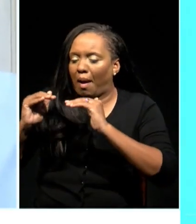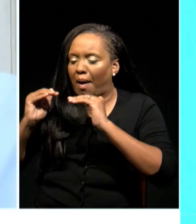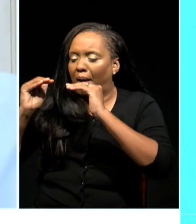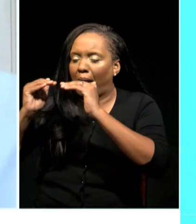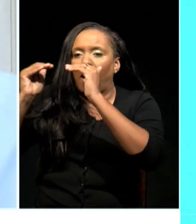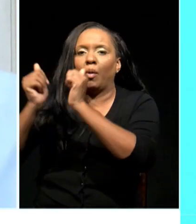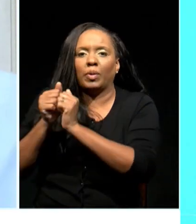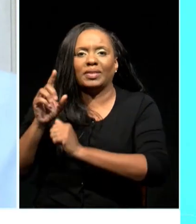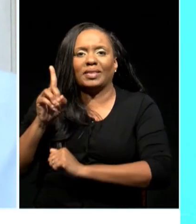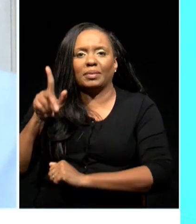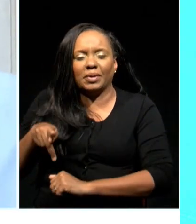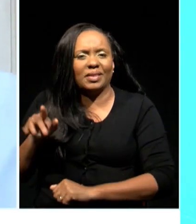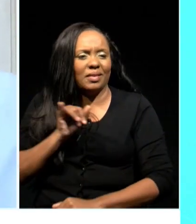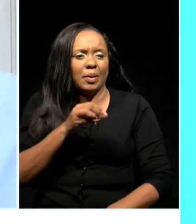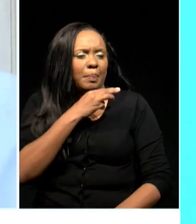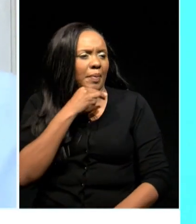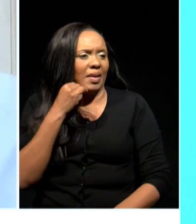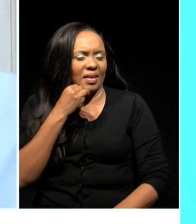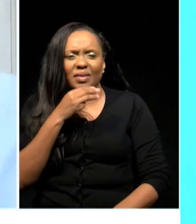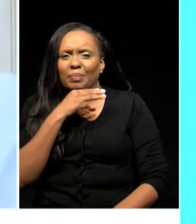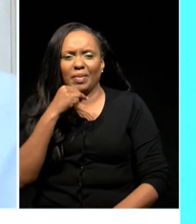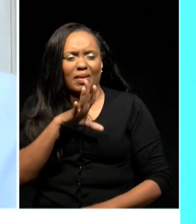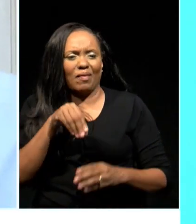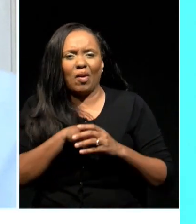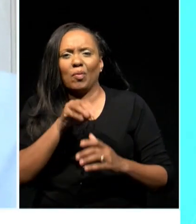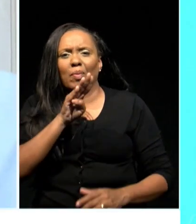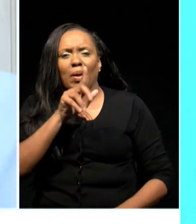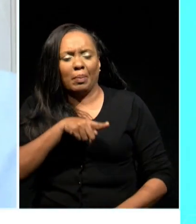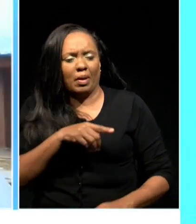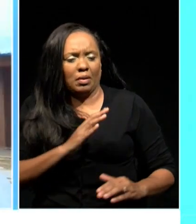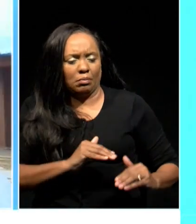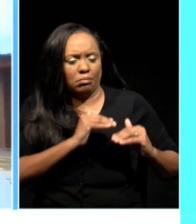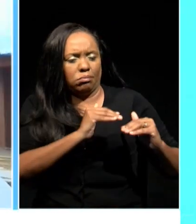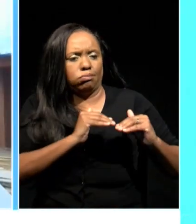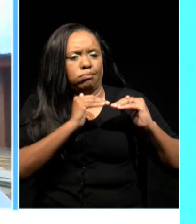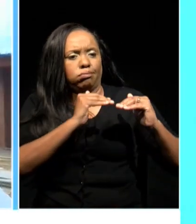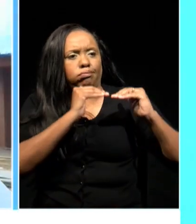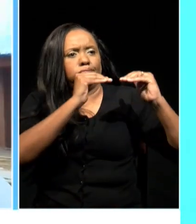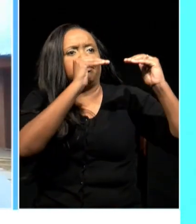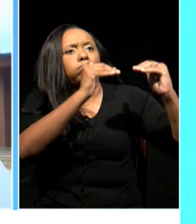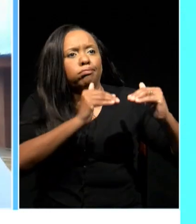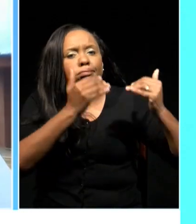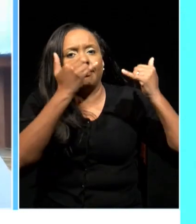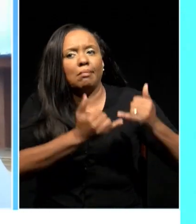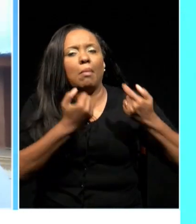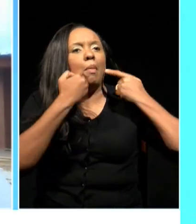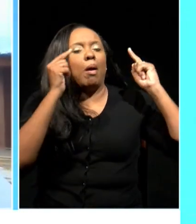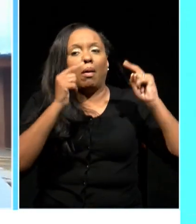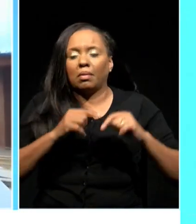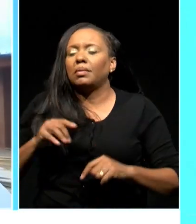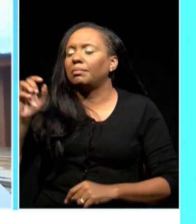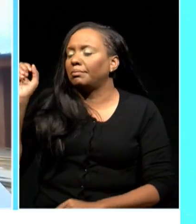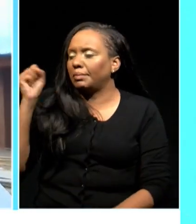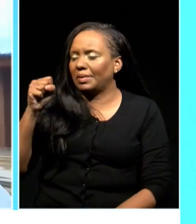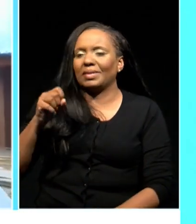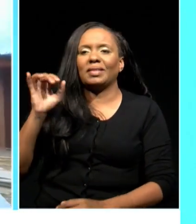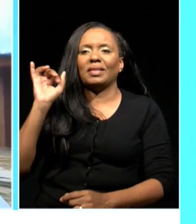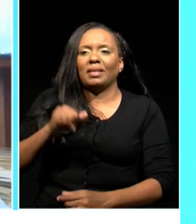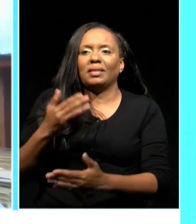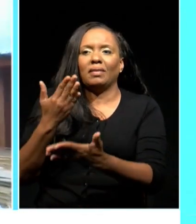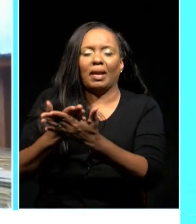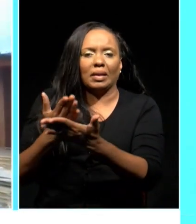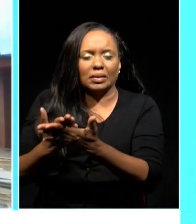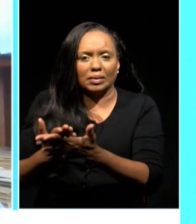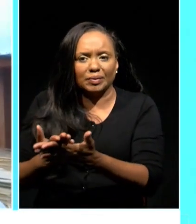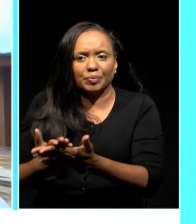has, and therefore there were some fairly obvious missteps made? Well, that is a fact, but at the same time, do not think that